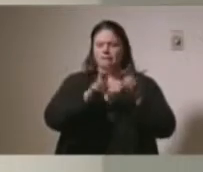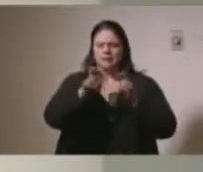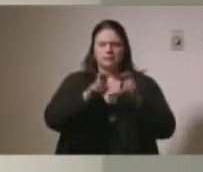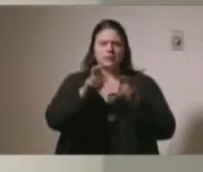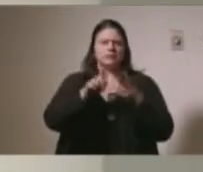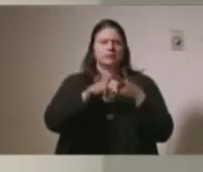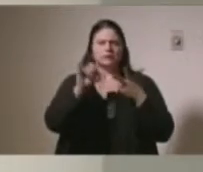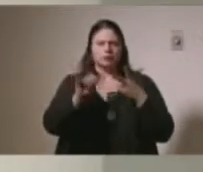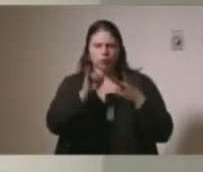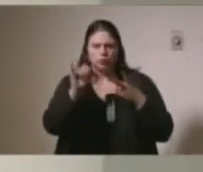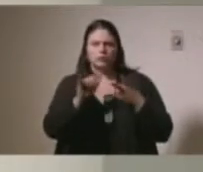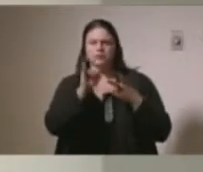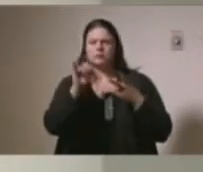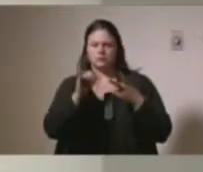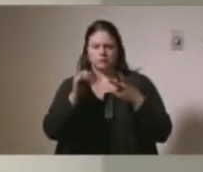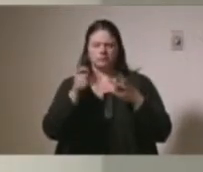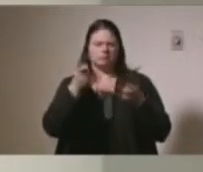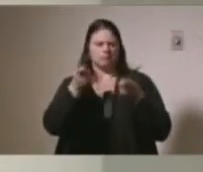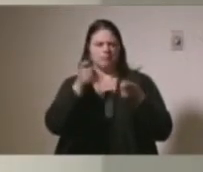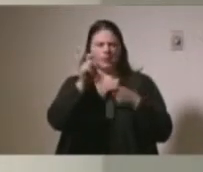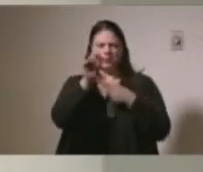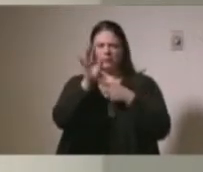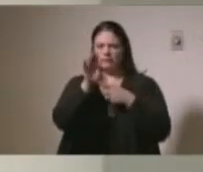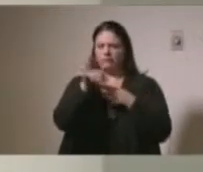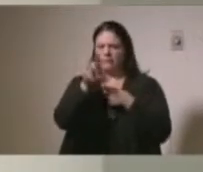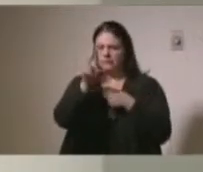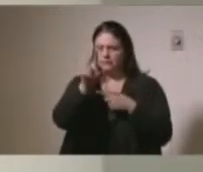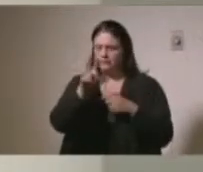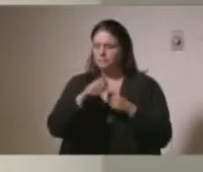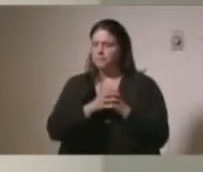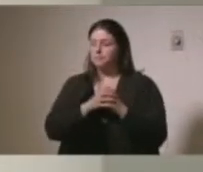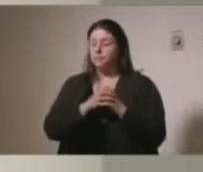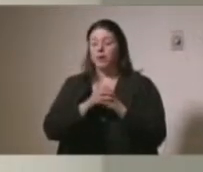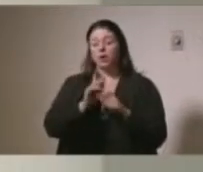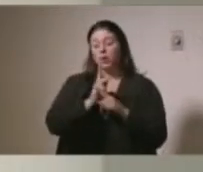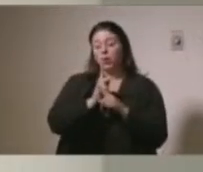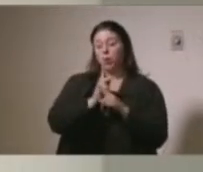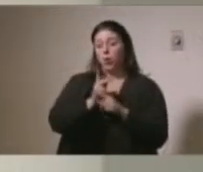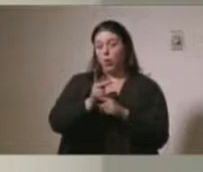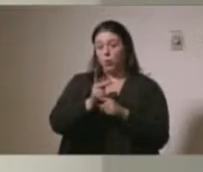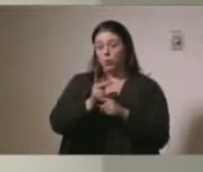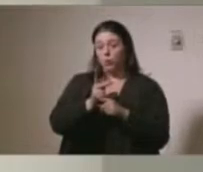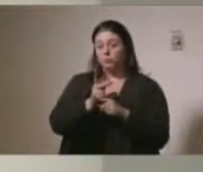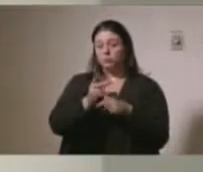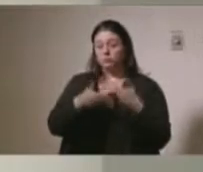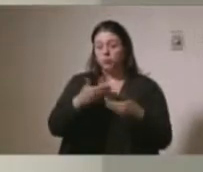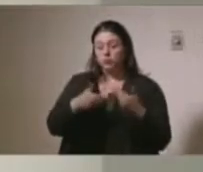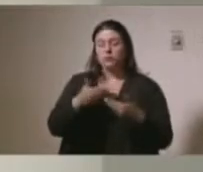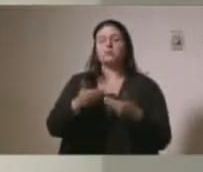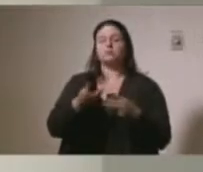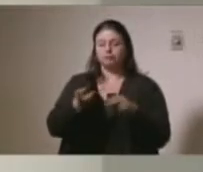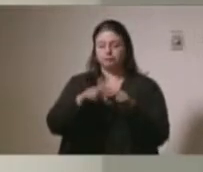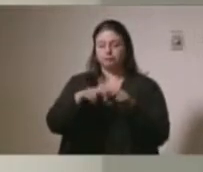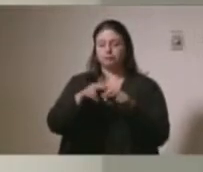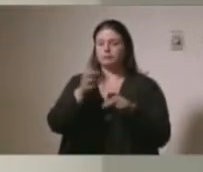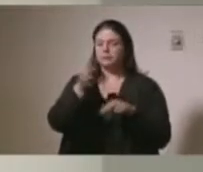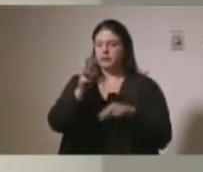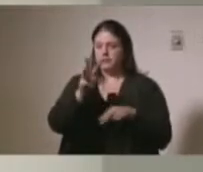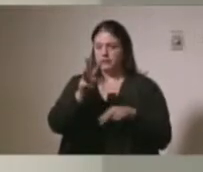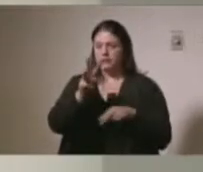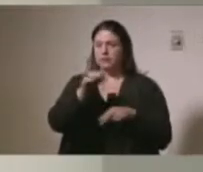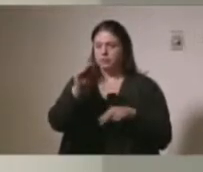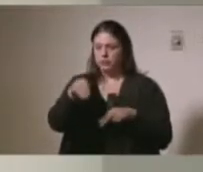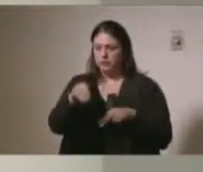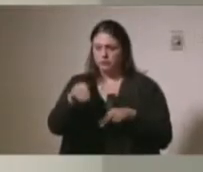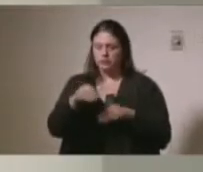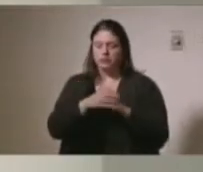insurances. It's increased its loan advances by 6.5%, and it has also increased